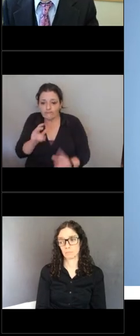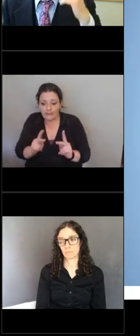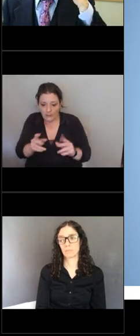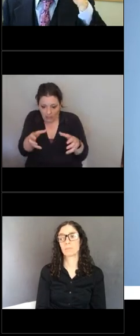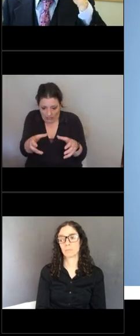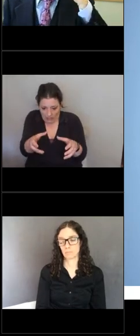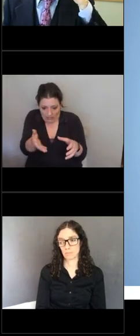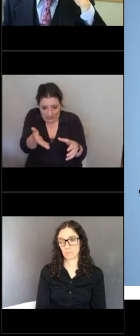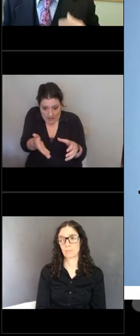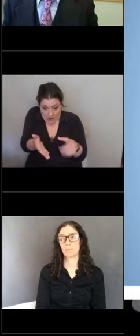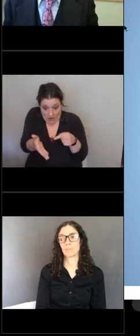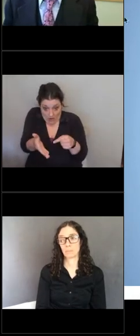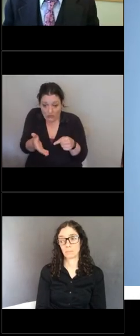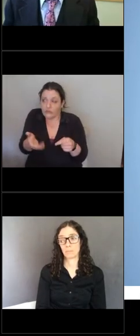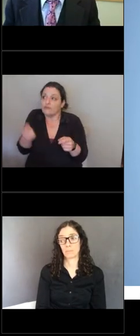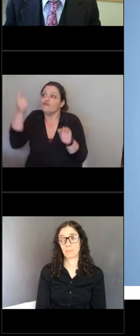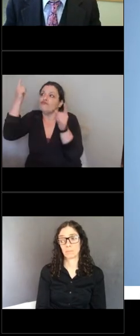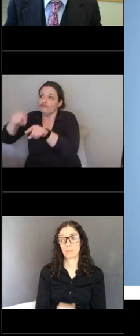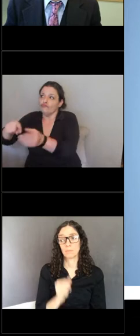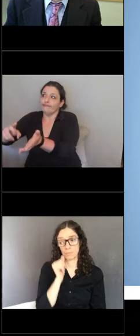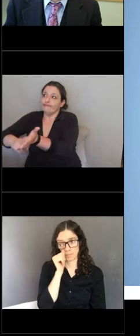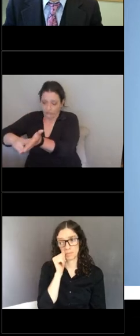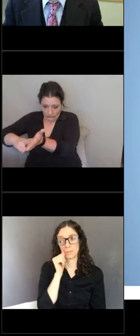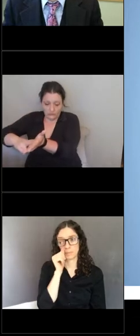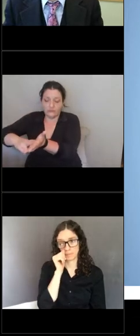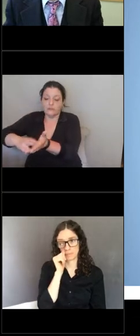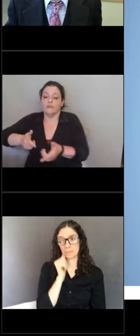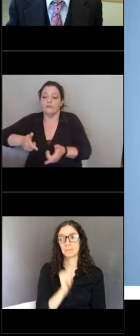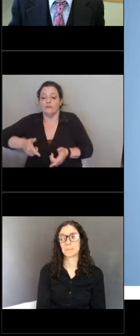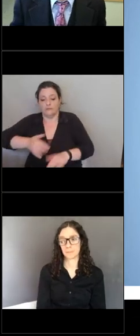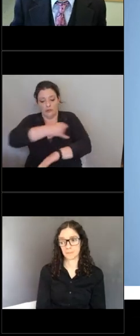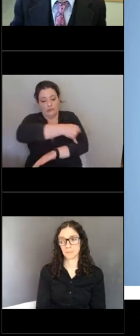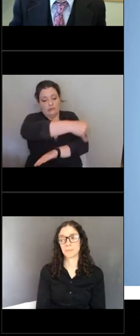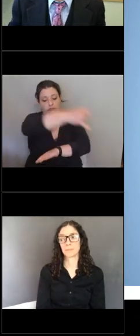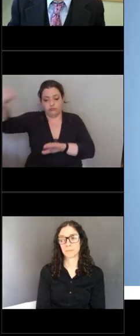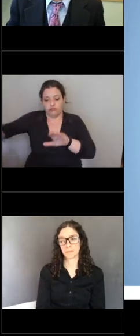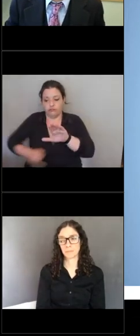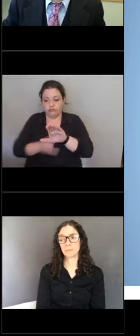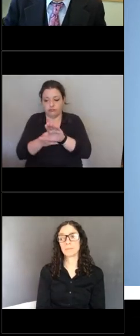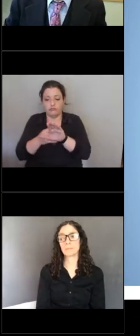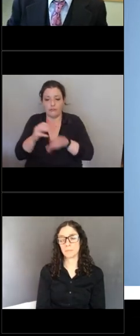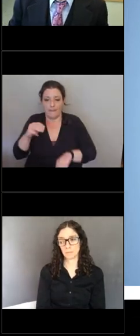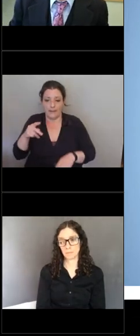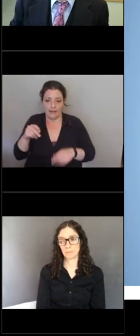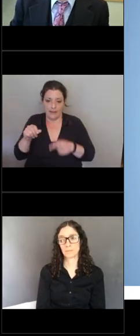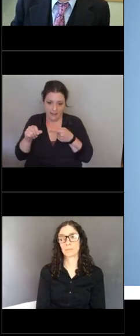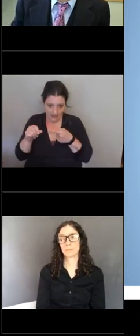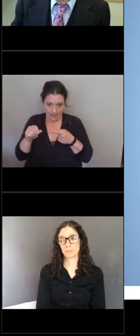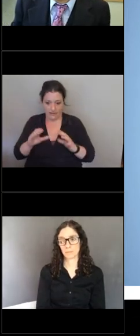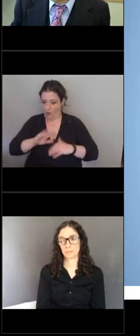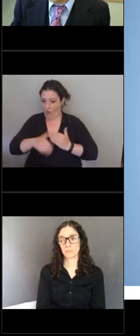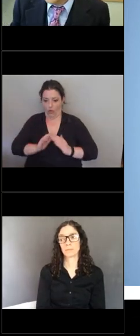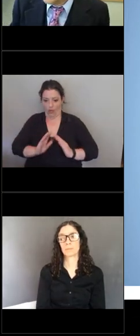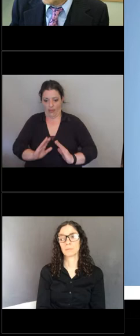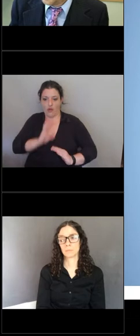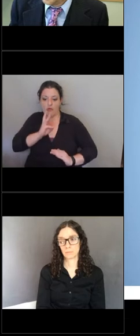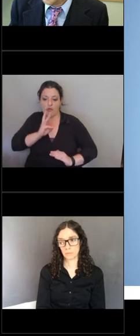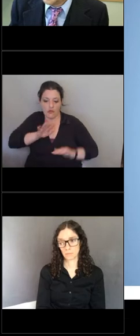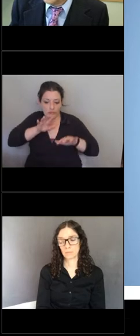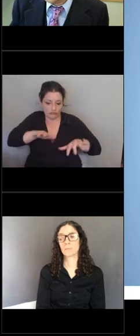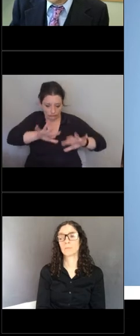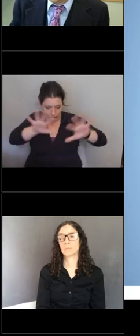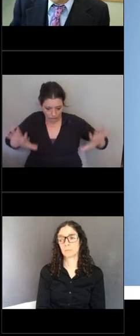world. The management team that is overseeing this marine protected area is